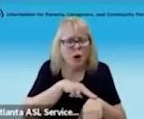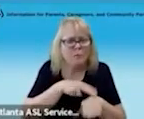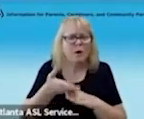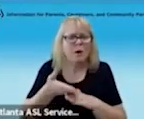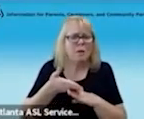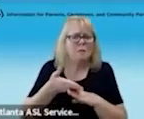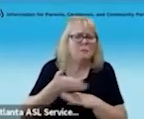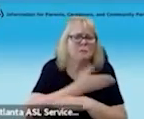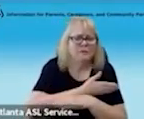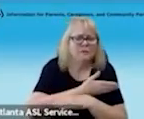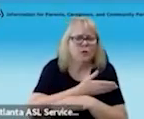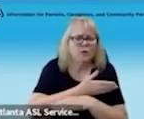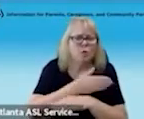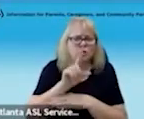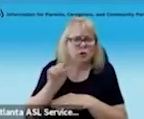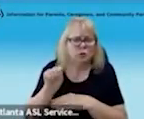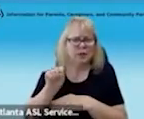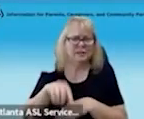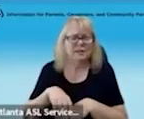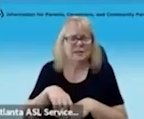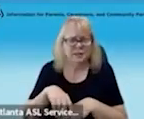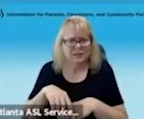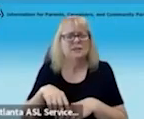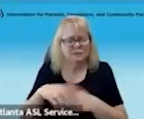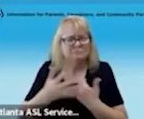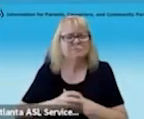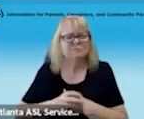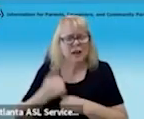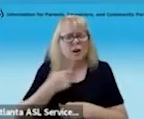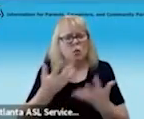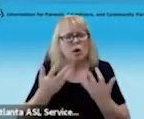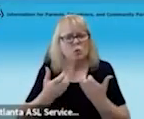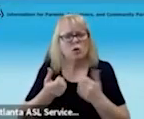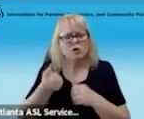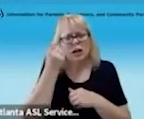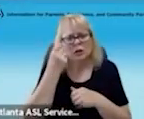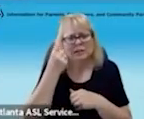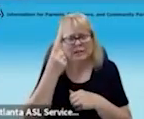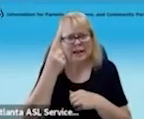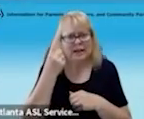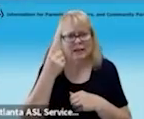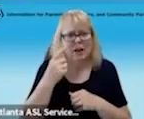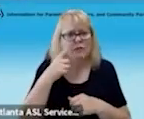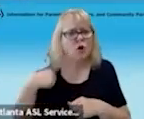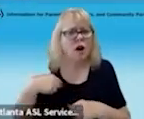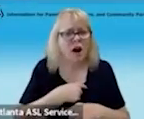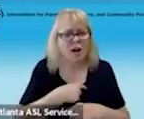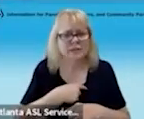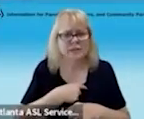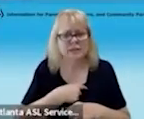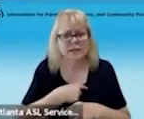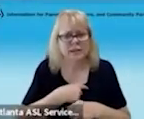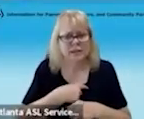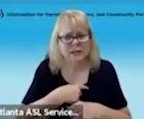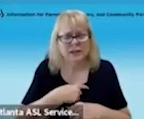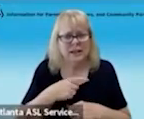Boy, that's a good question. Public health departments. Everyone wants to go back to what was normal to them way back